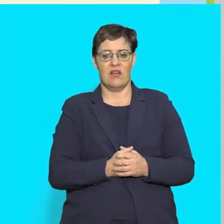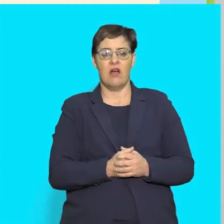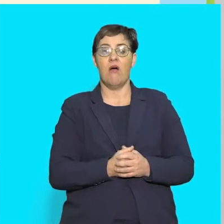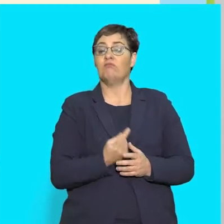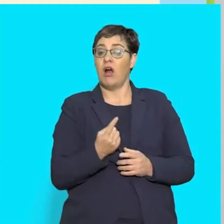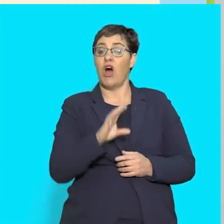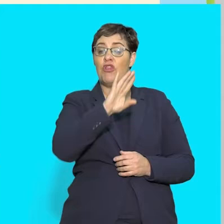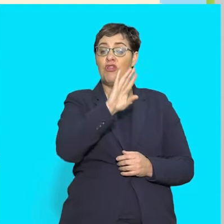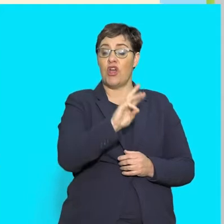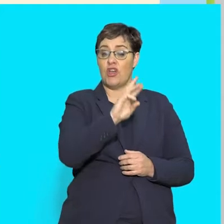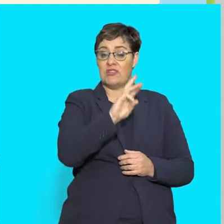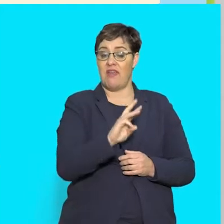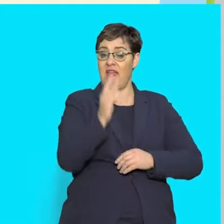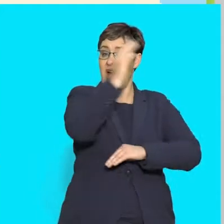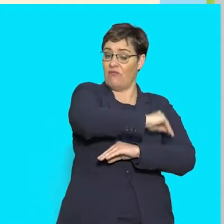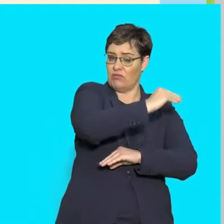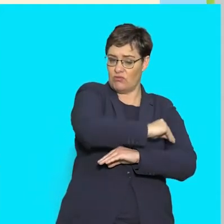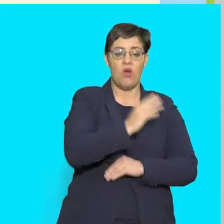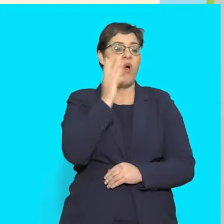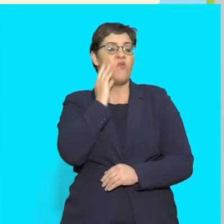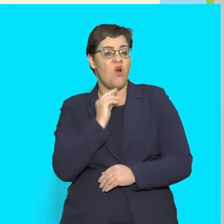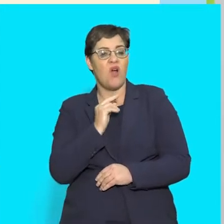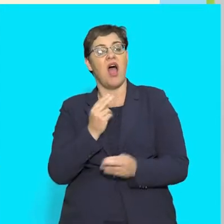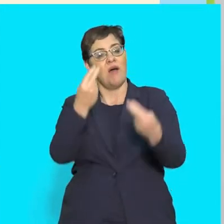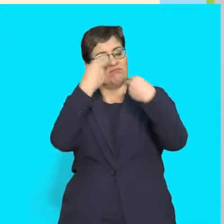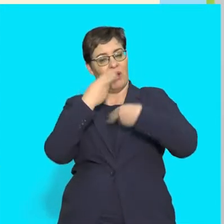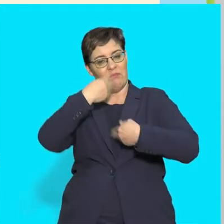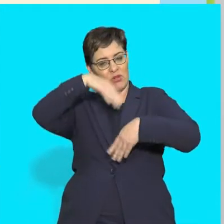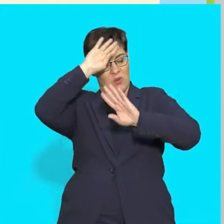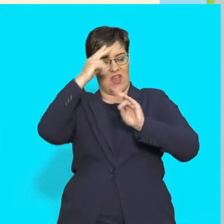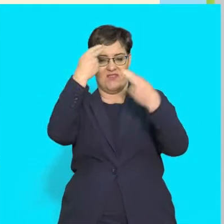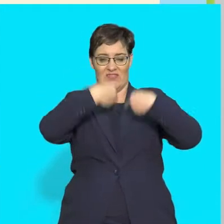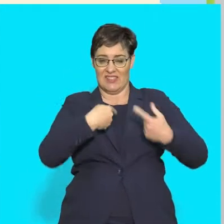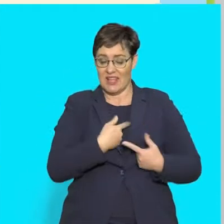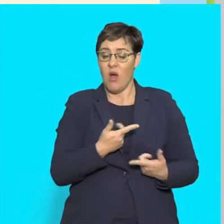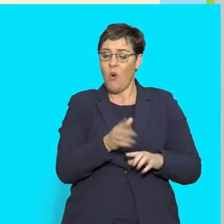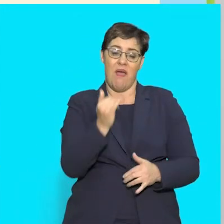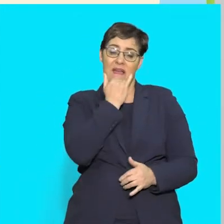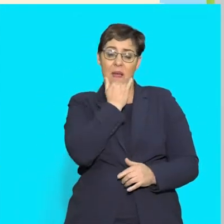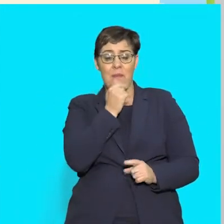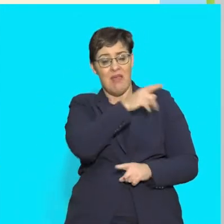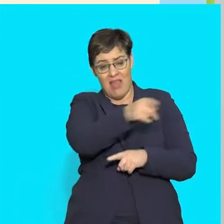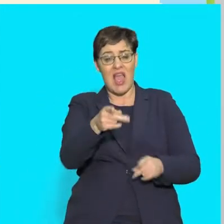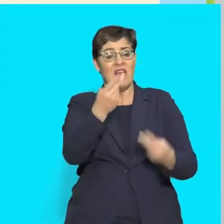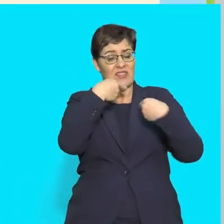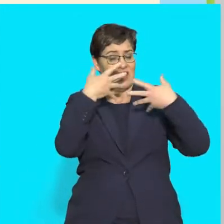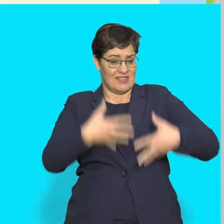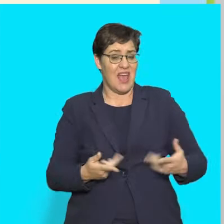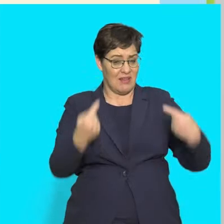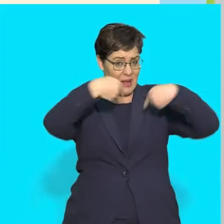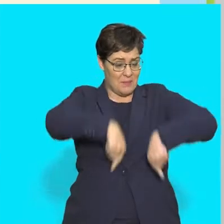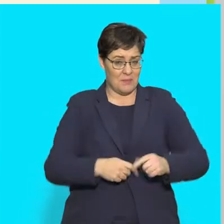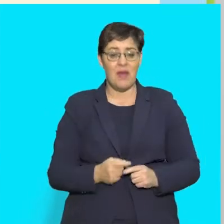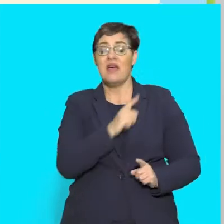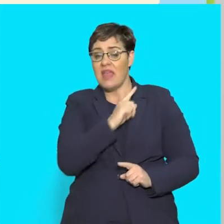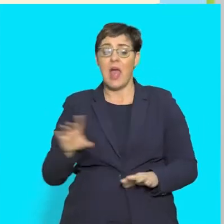Thursday afternoon, Gogo was getting ready for visitors from Botswana. She was very happy that they were coming, and she was